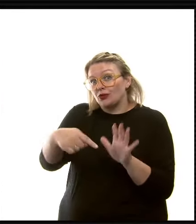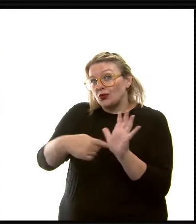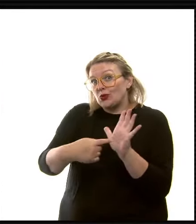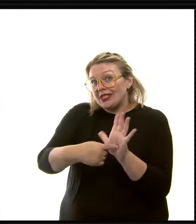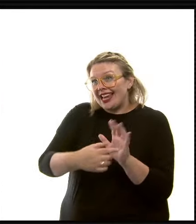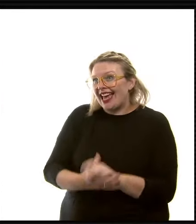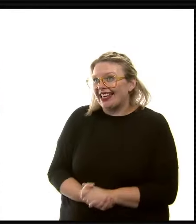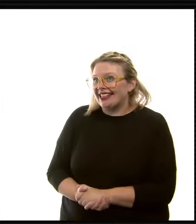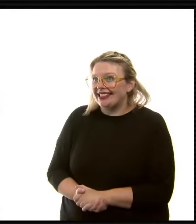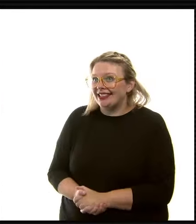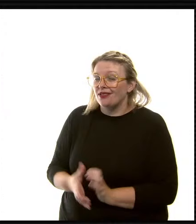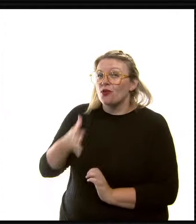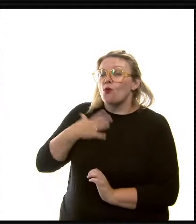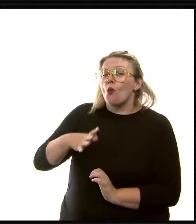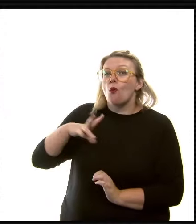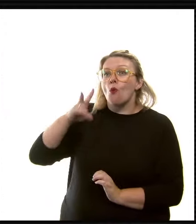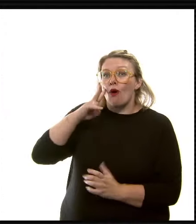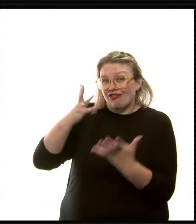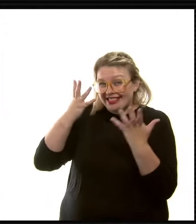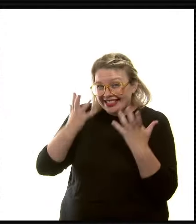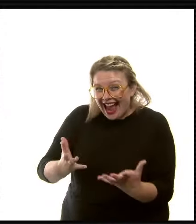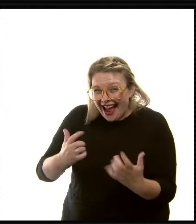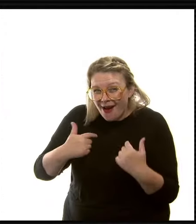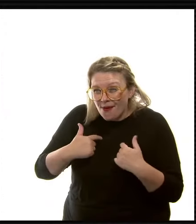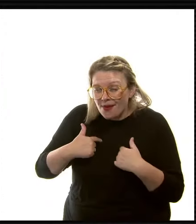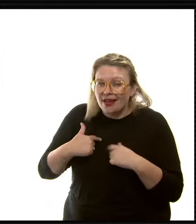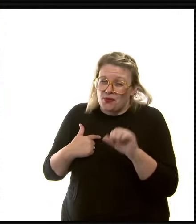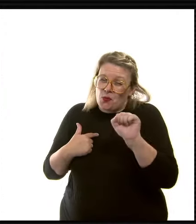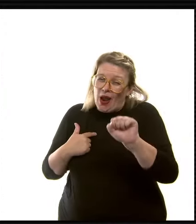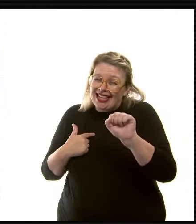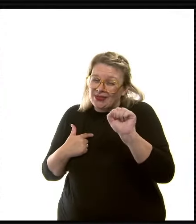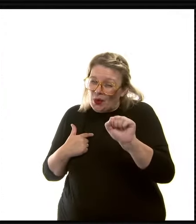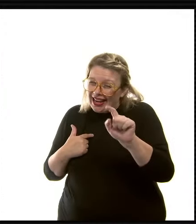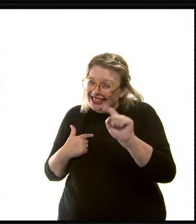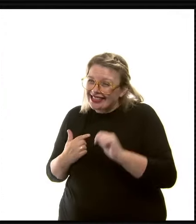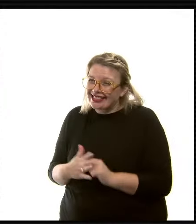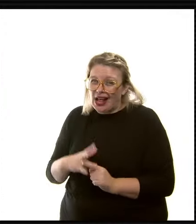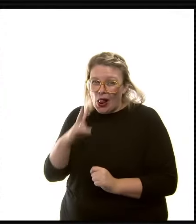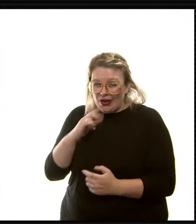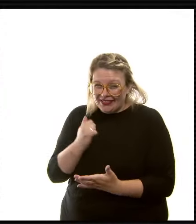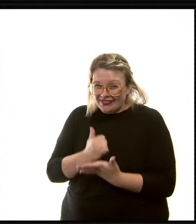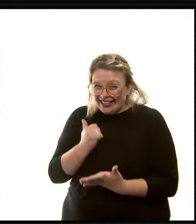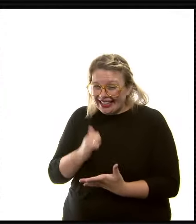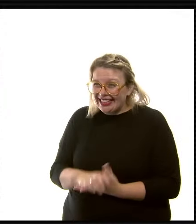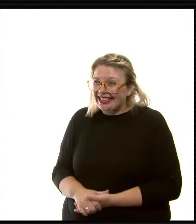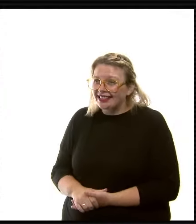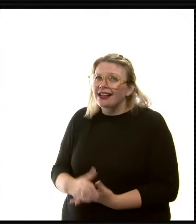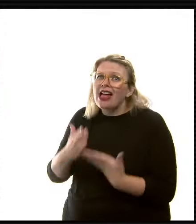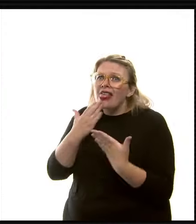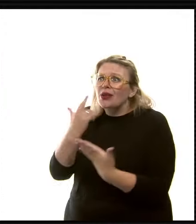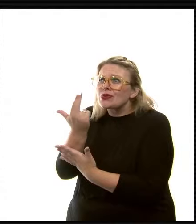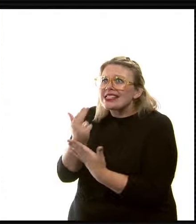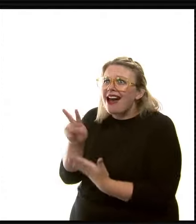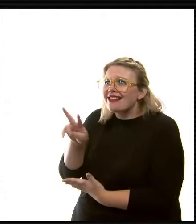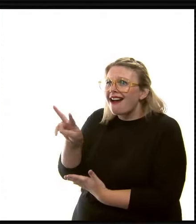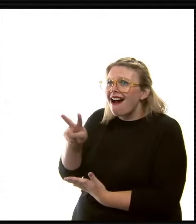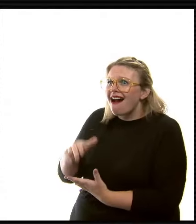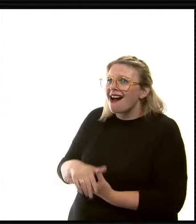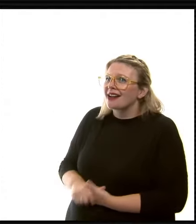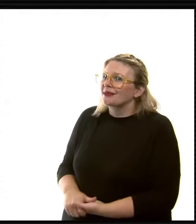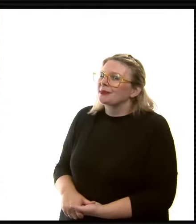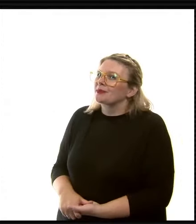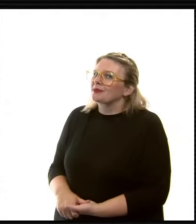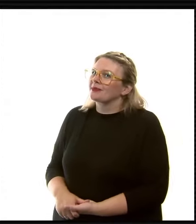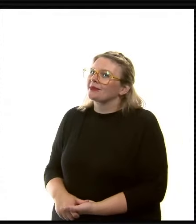I would like to watch that entire thing right now. Yeah, just wait a little bit. It looks amazing. Thank you so much to our brilliant designers, Michael and Madison. Thank you, Michael